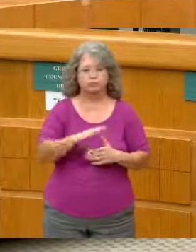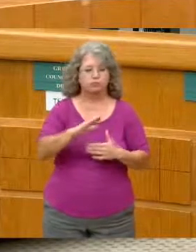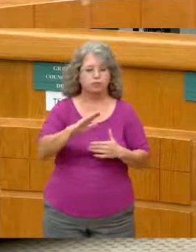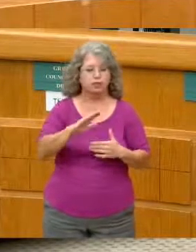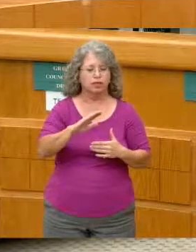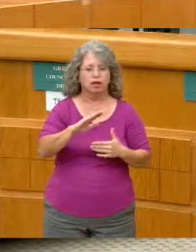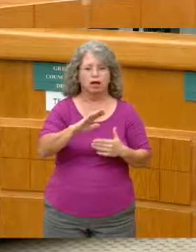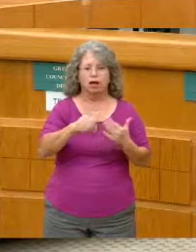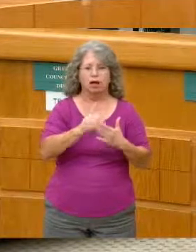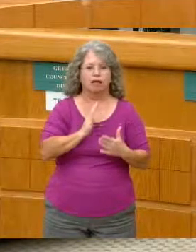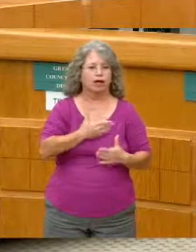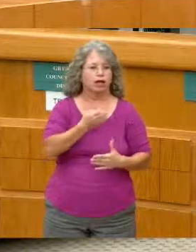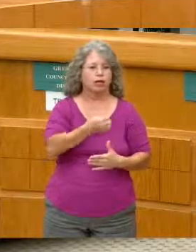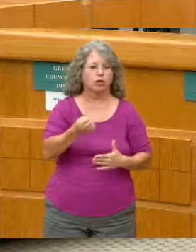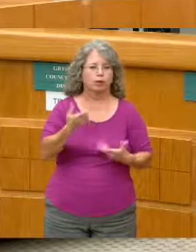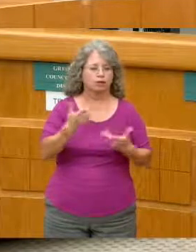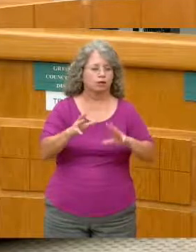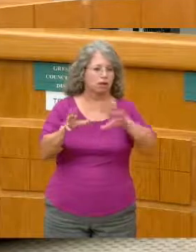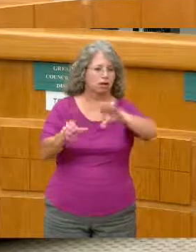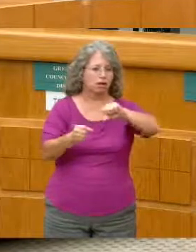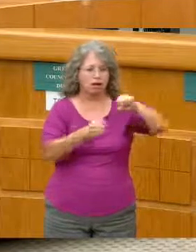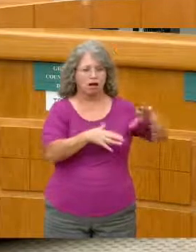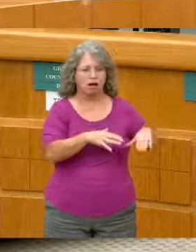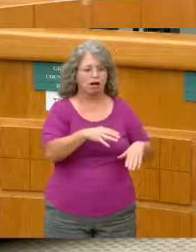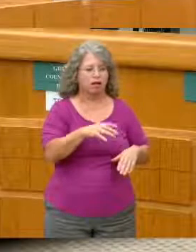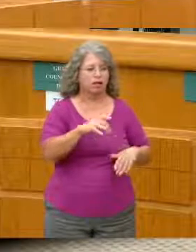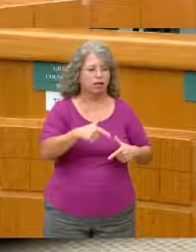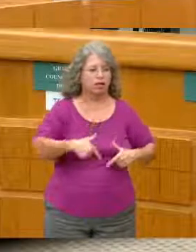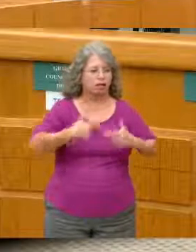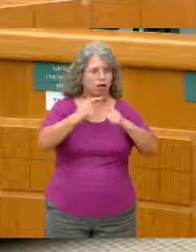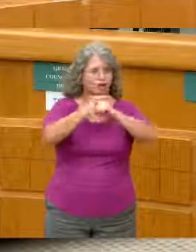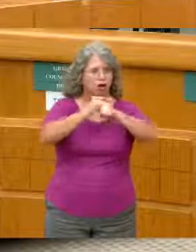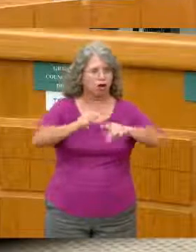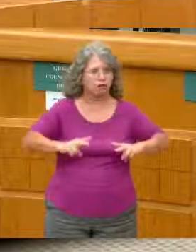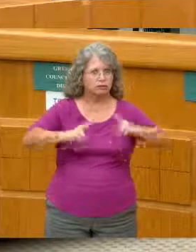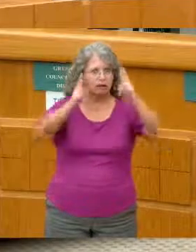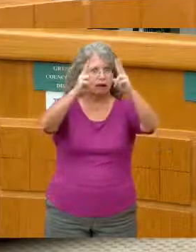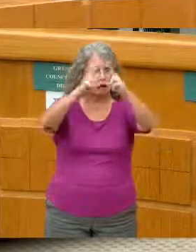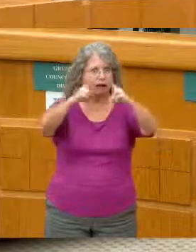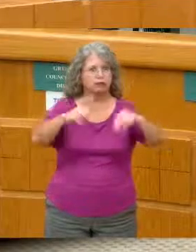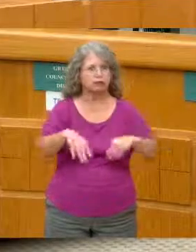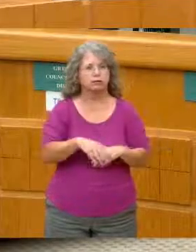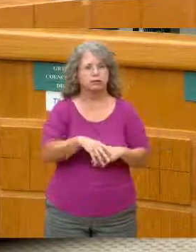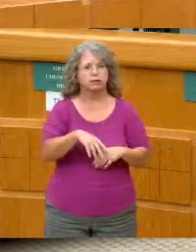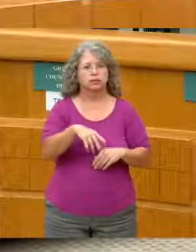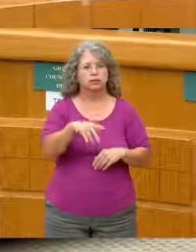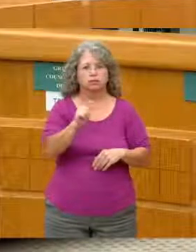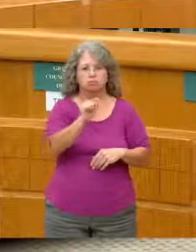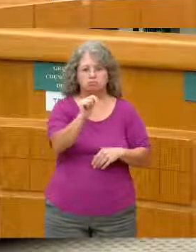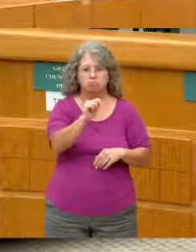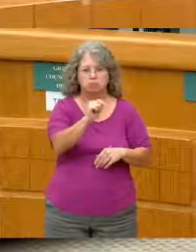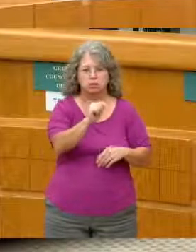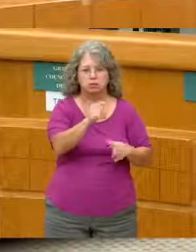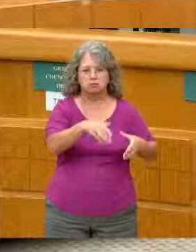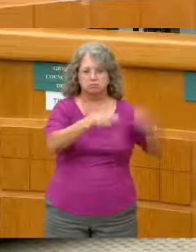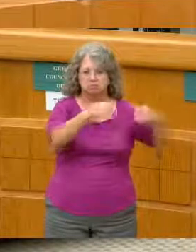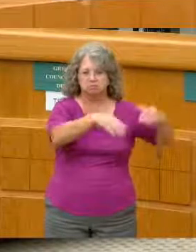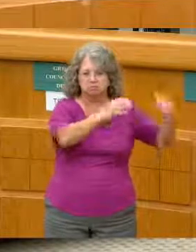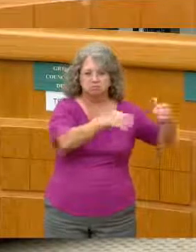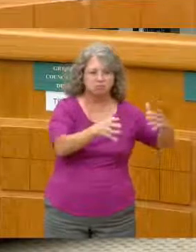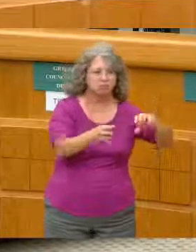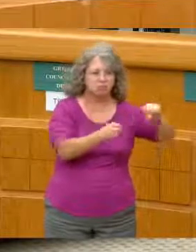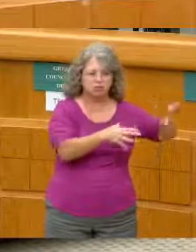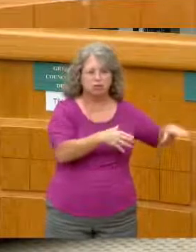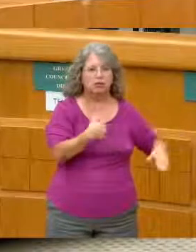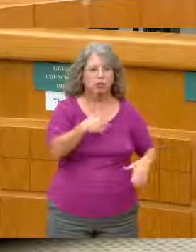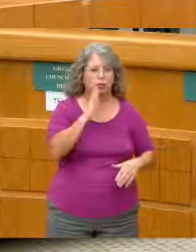beaches as well, so all of our equipment is off the beaches, lifeguard stands, porta potties, trash cans. And so we have police there